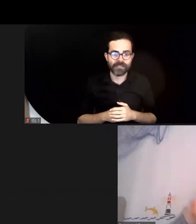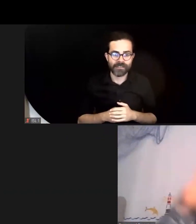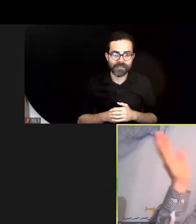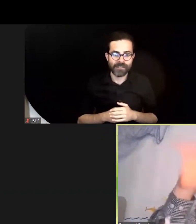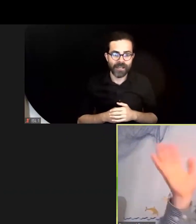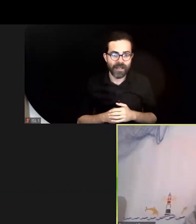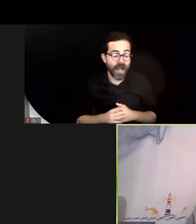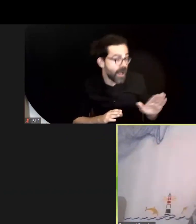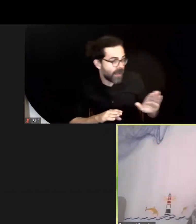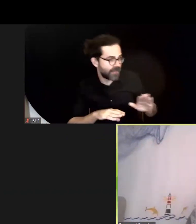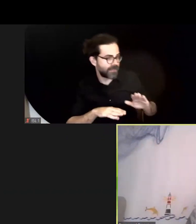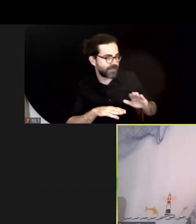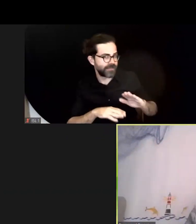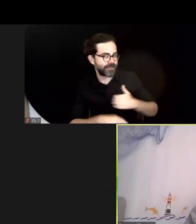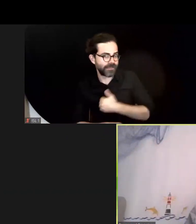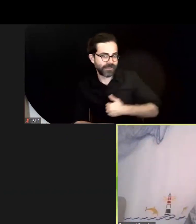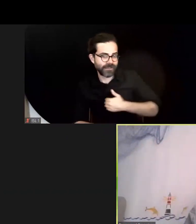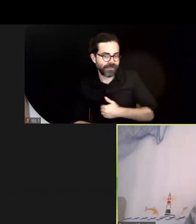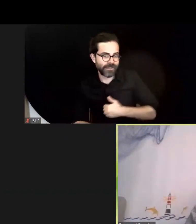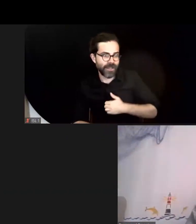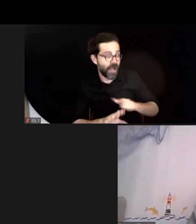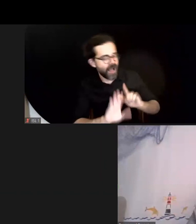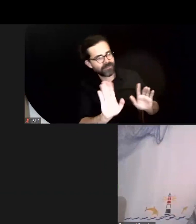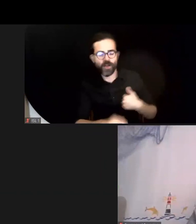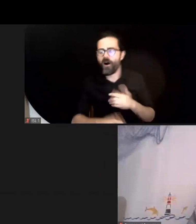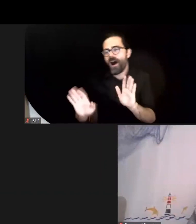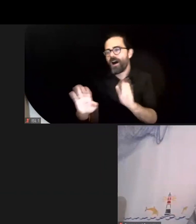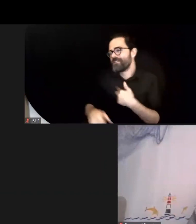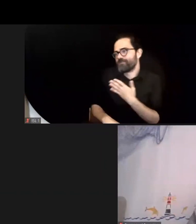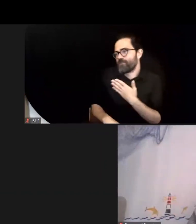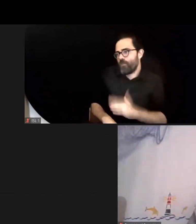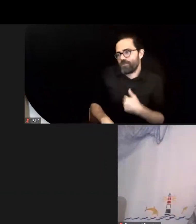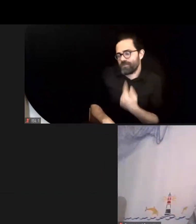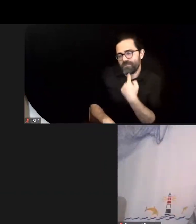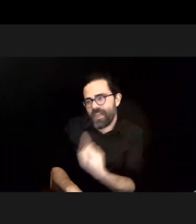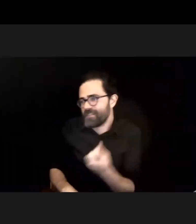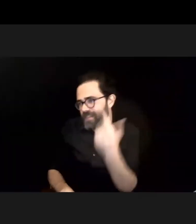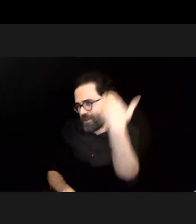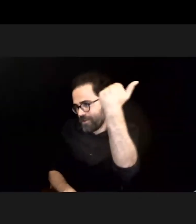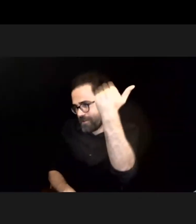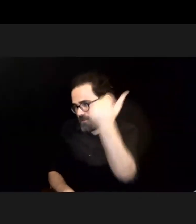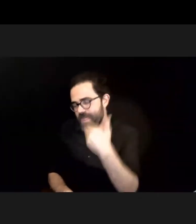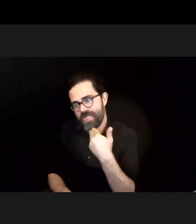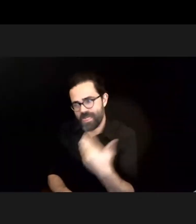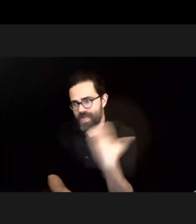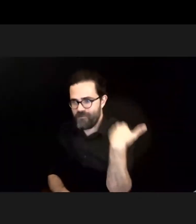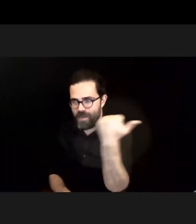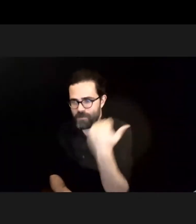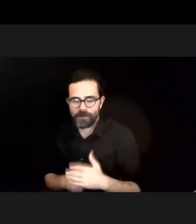about. Just to say goodbye. Huh? Thank you so much for this event. Thank you. Bye. Thank you. Goodbye.